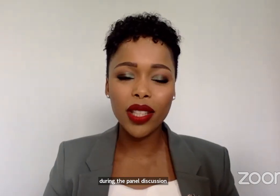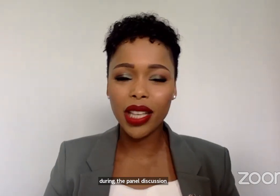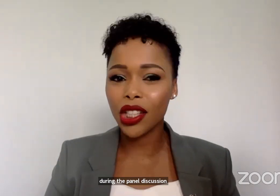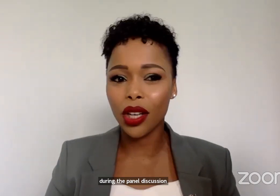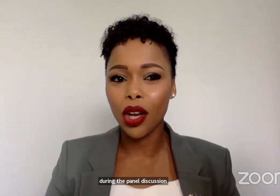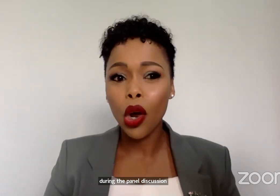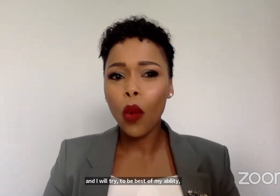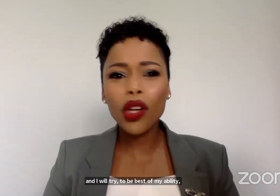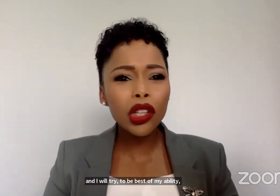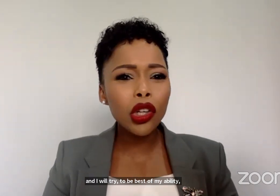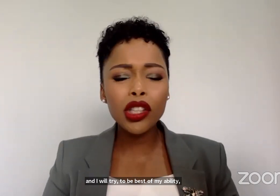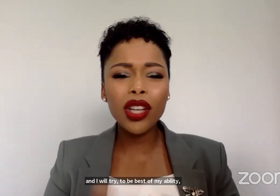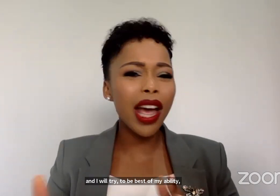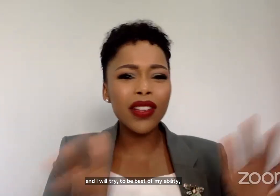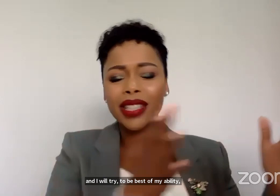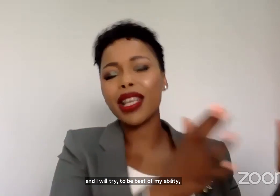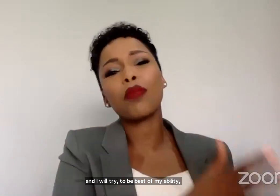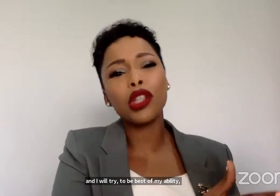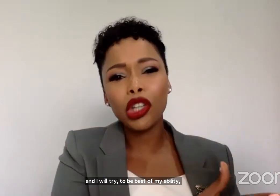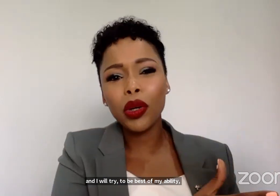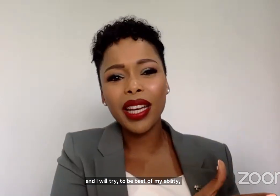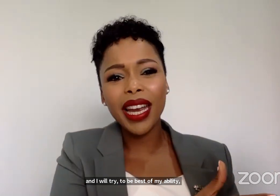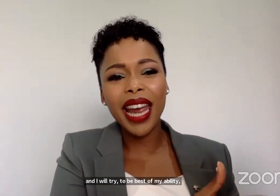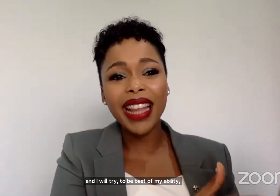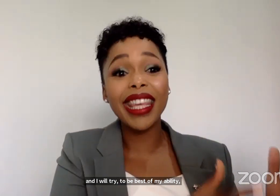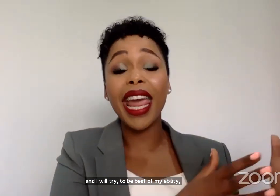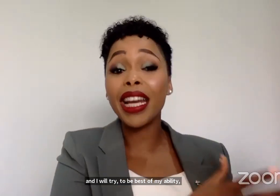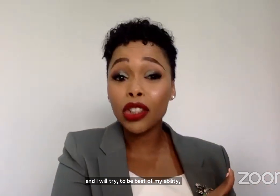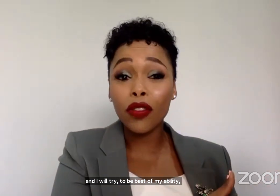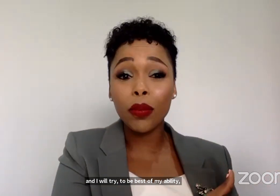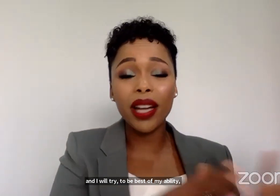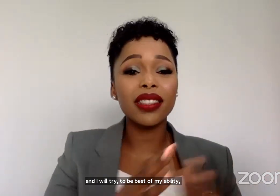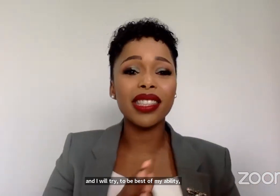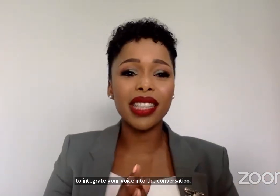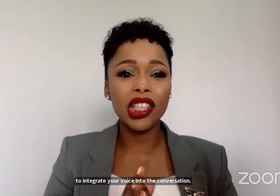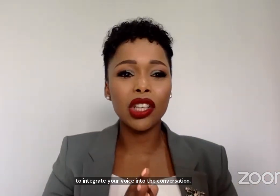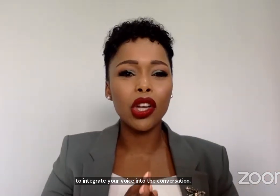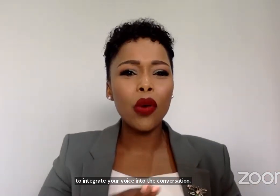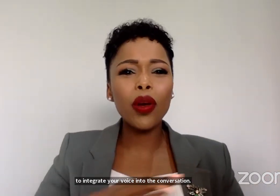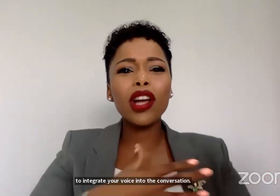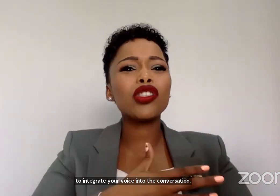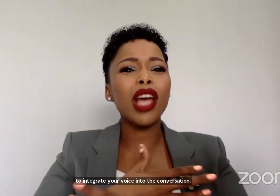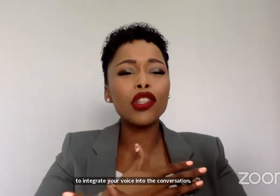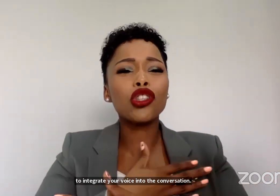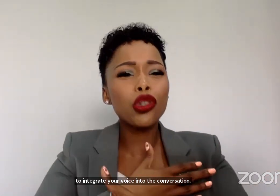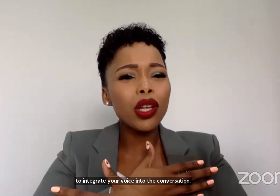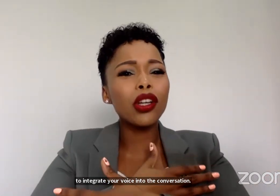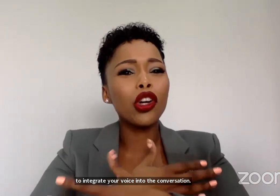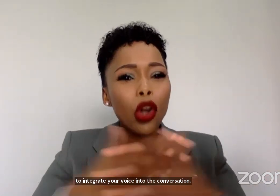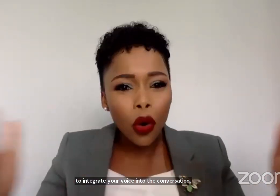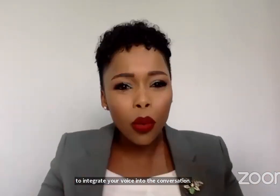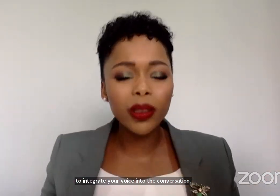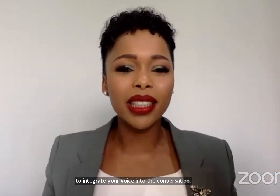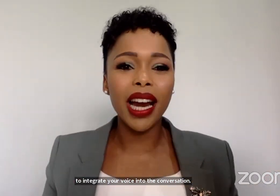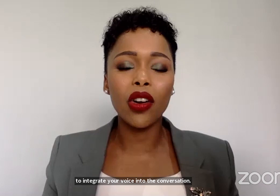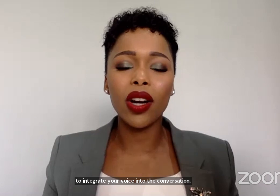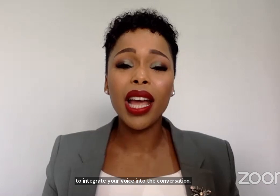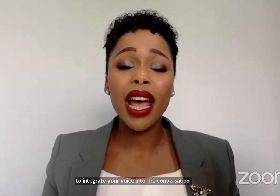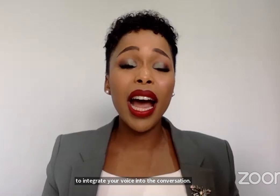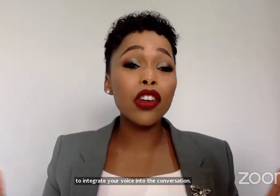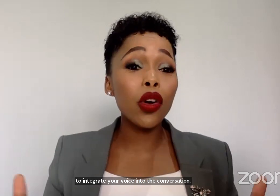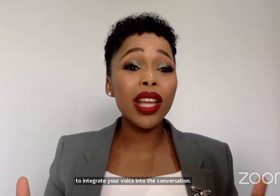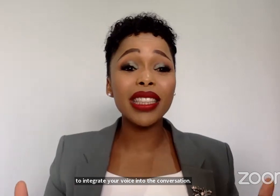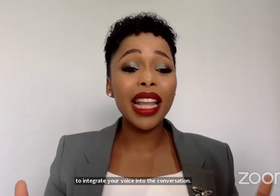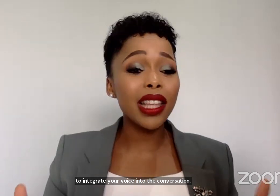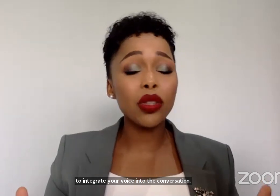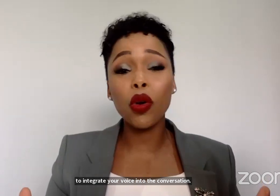the conversation. We're not going to have a separate Q&A at the end of the panel discussion. We're going to have a truly global dialogue.